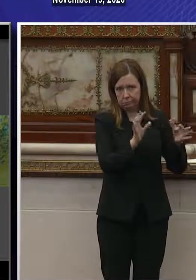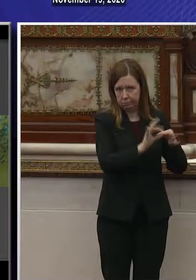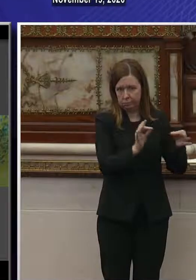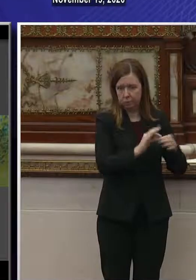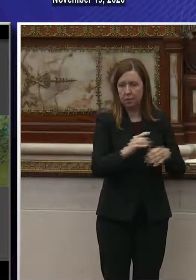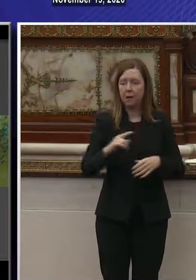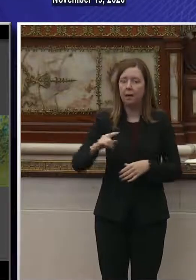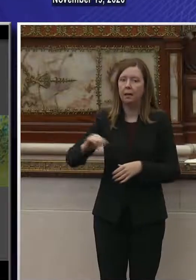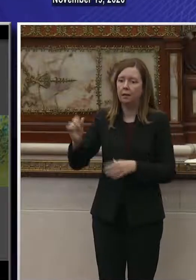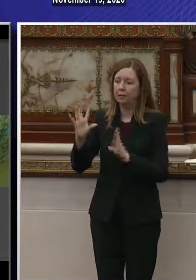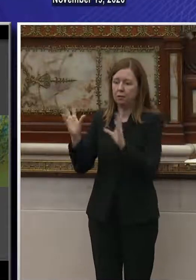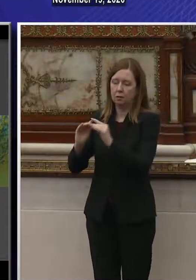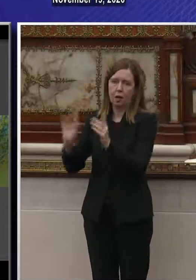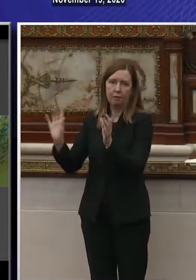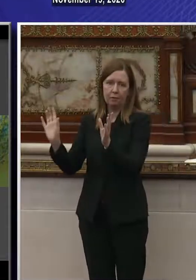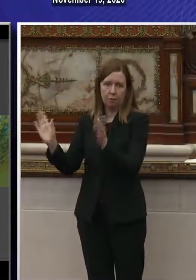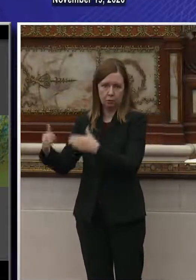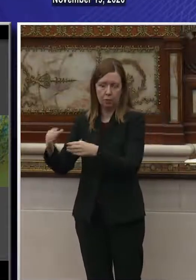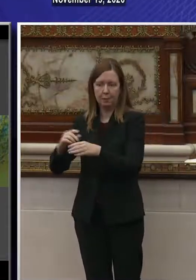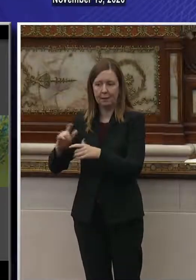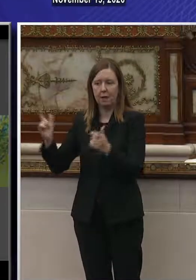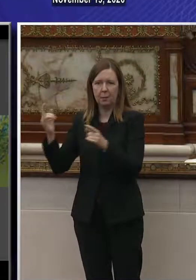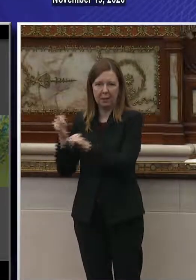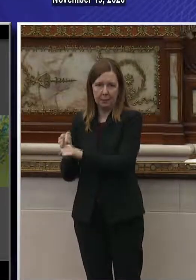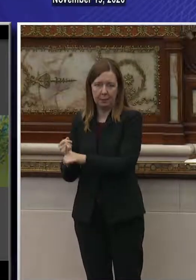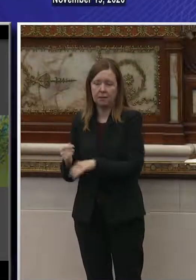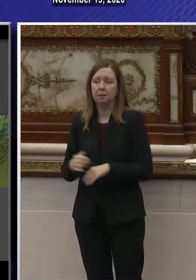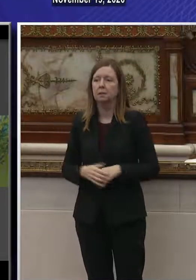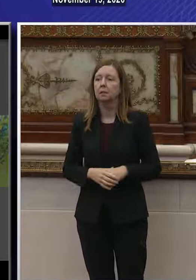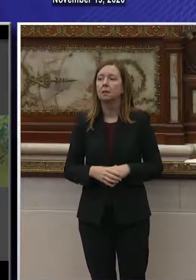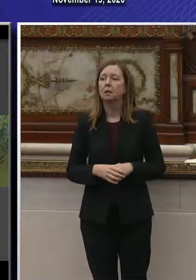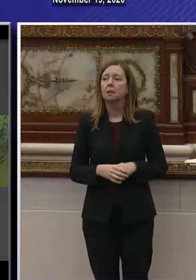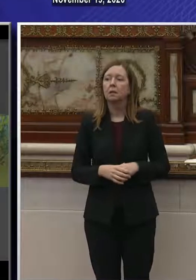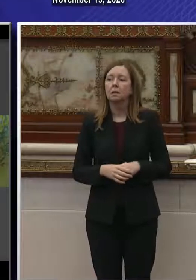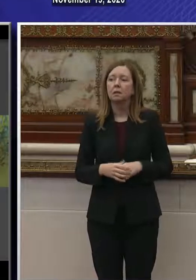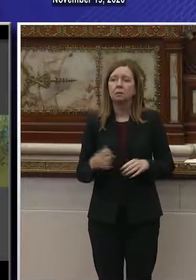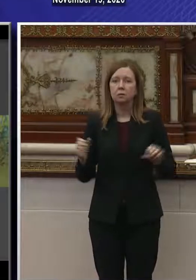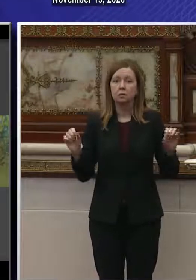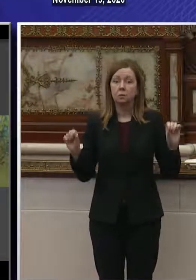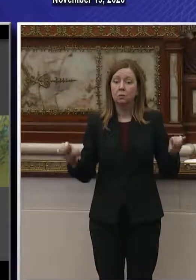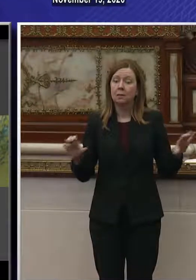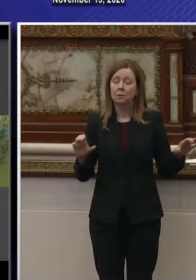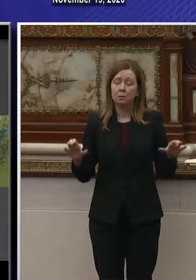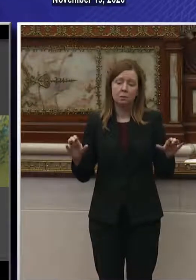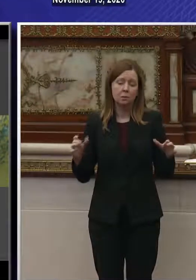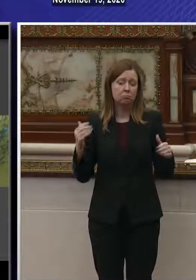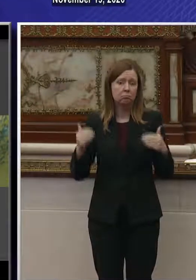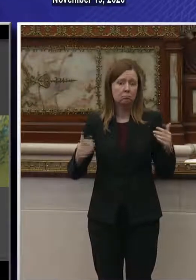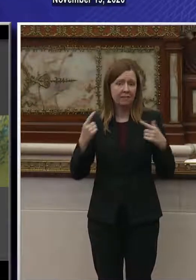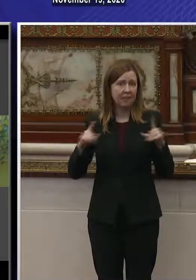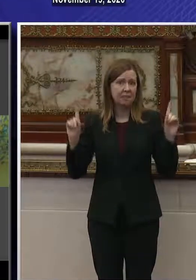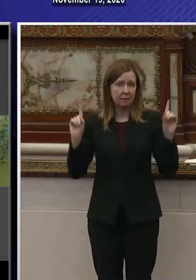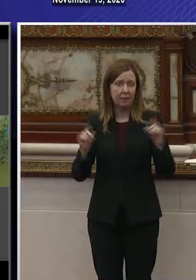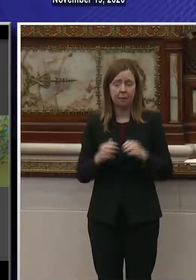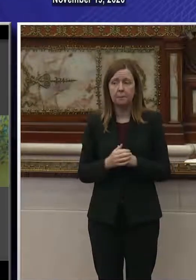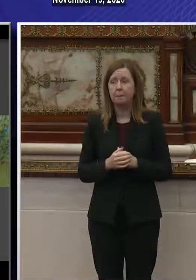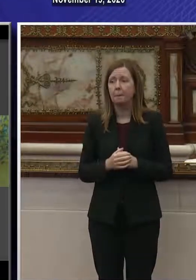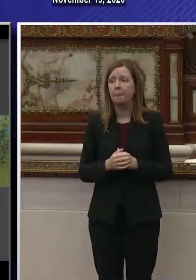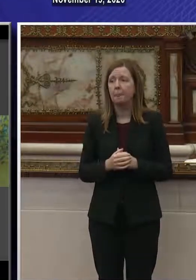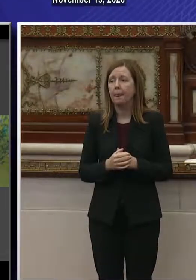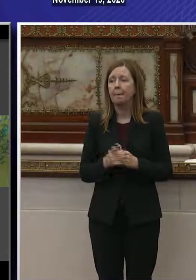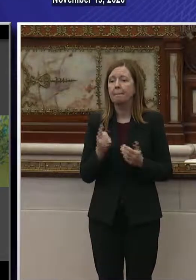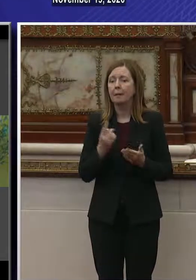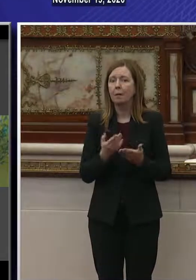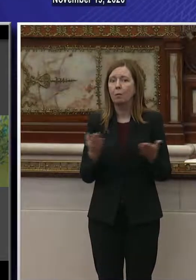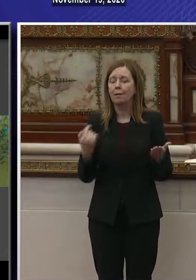conference room up at our other campus. And so you can flow through fairly effectively. The one thing that we have to